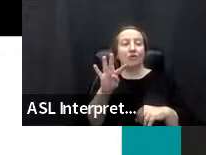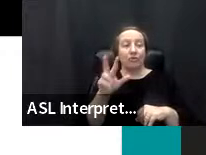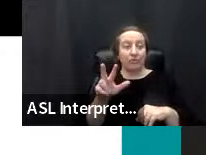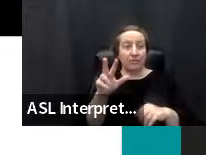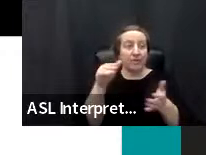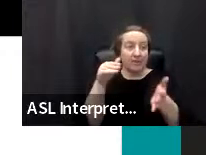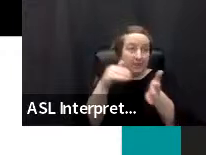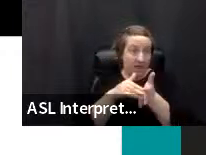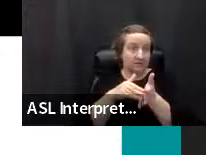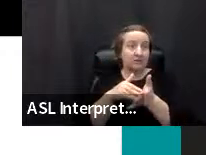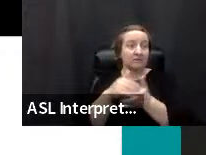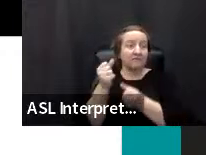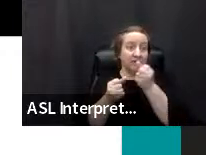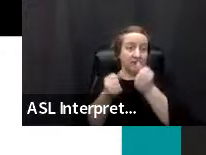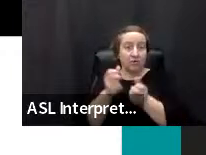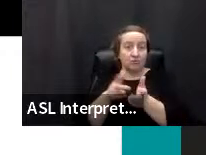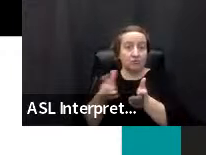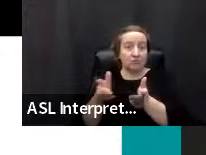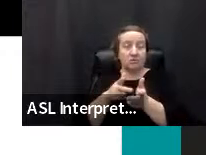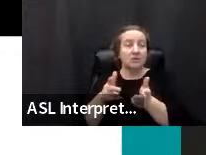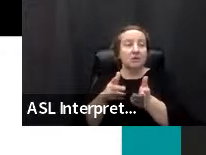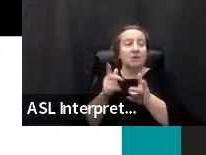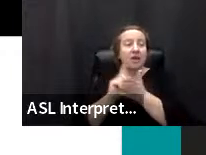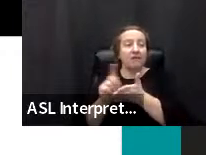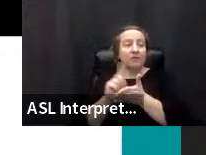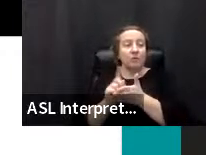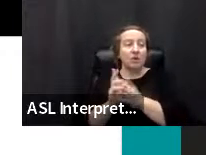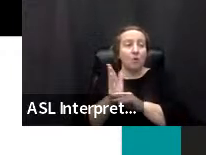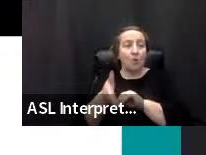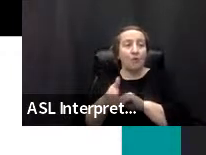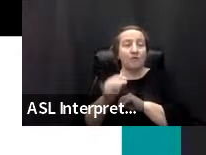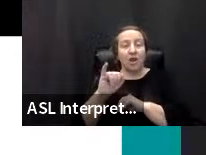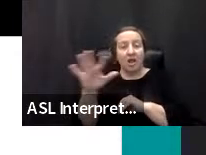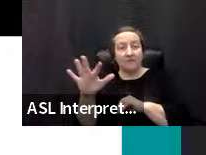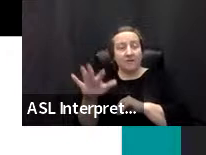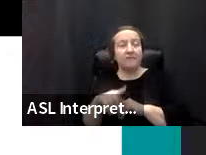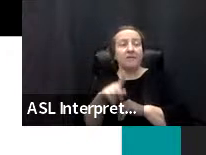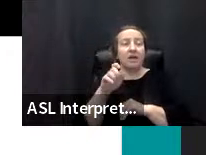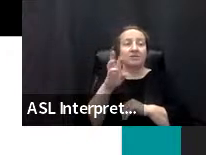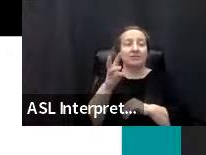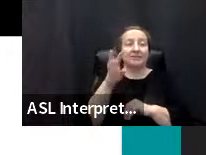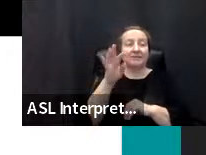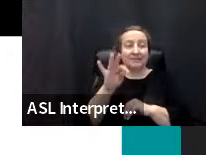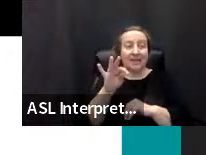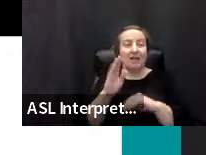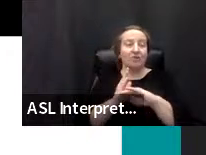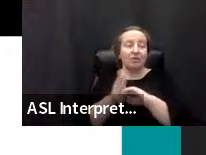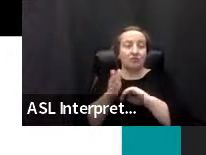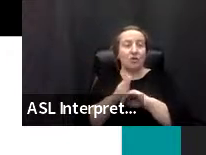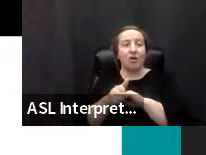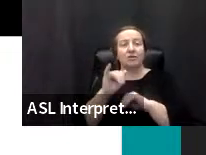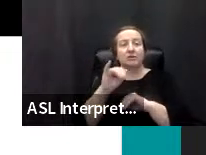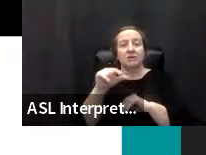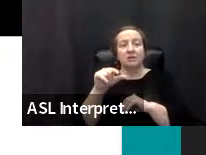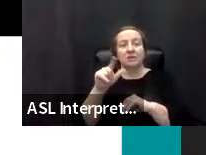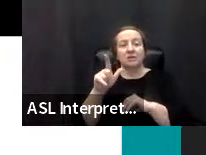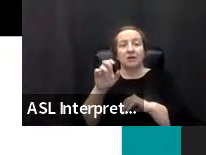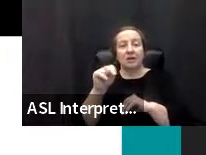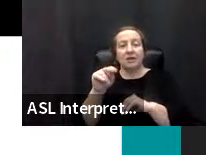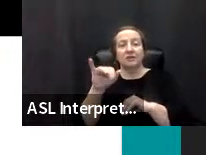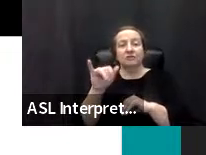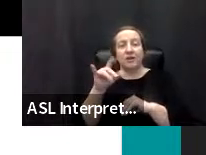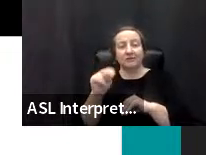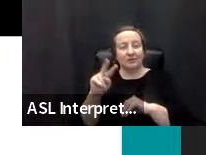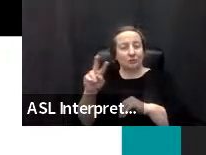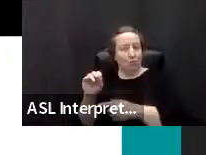143,000 vehicles on an average weekday that crossed the I-5 bridge, about 169,000 that crossed the Glenn Jackson Bridge.